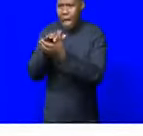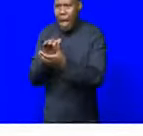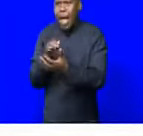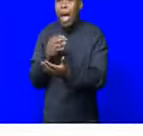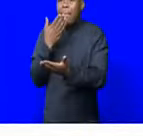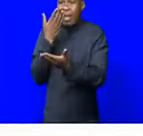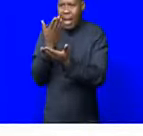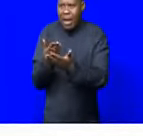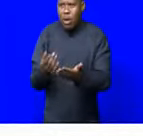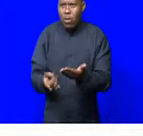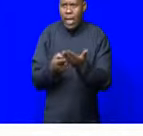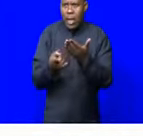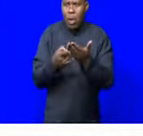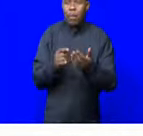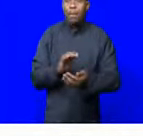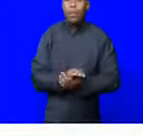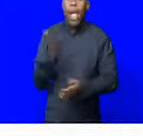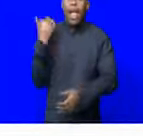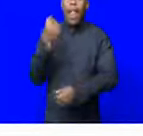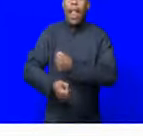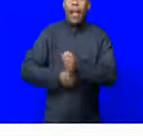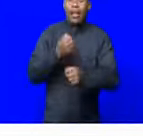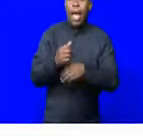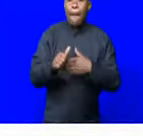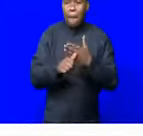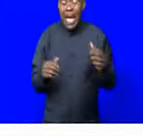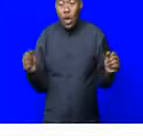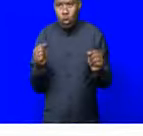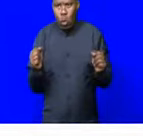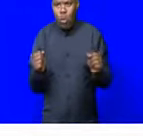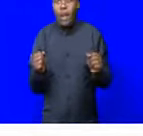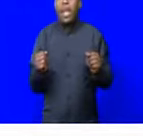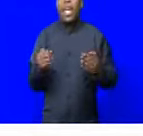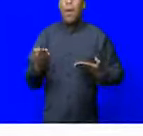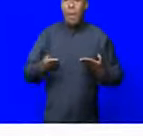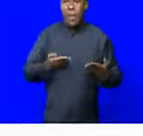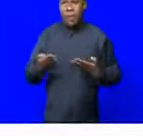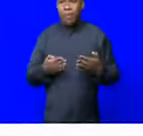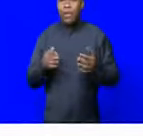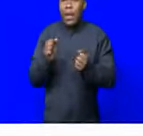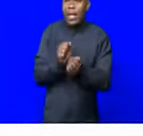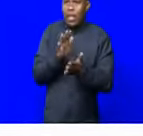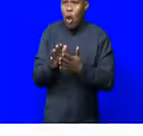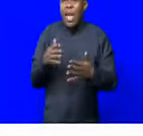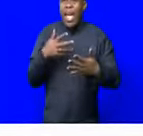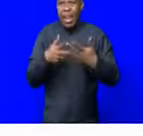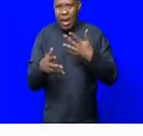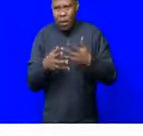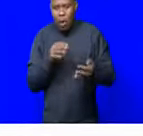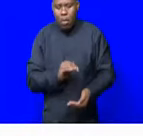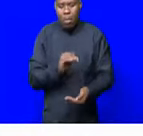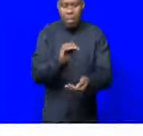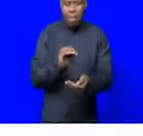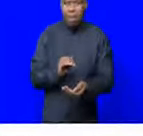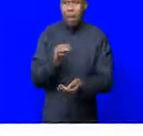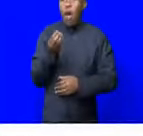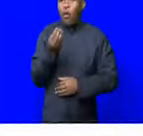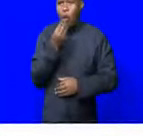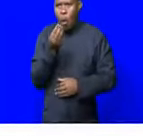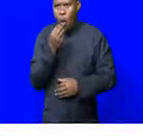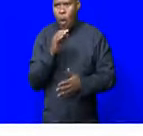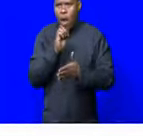Emaswati, who were affected by the unrest last year, received food hampers from Eswatini Action Group Against